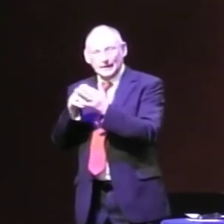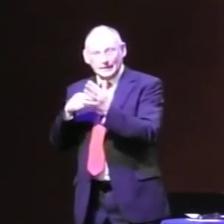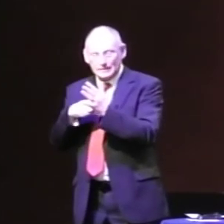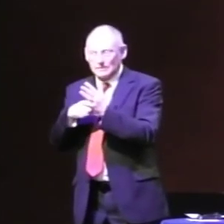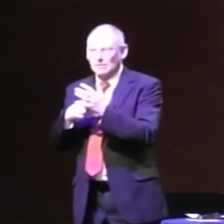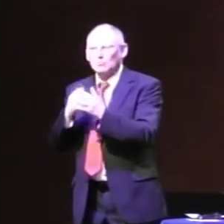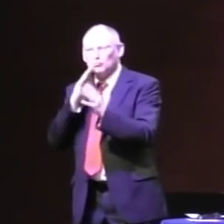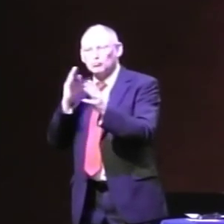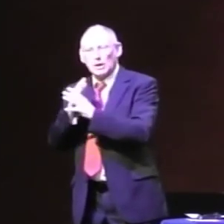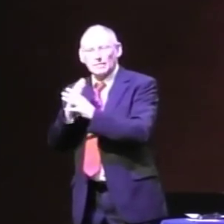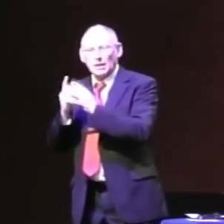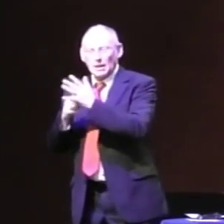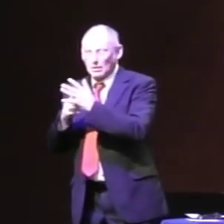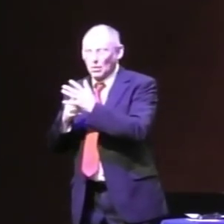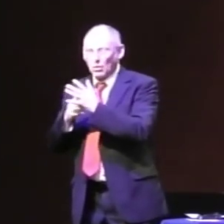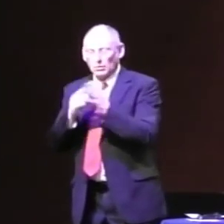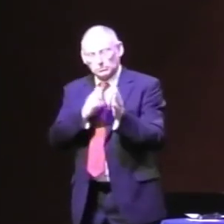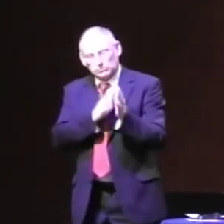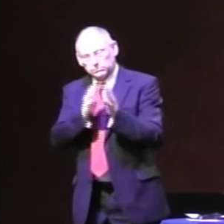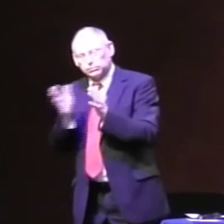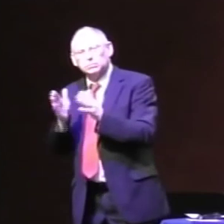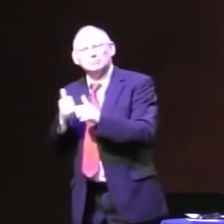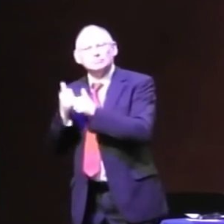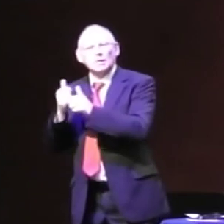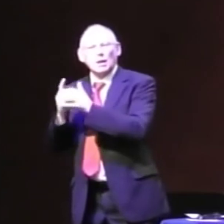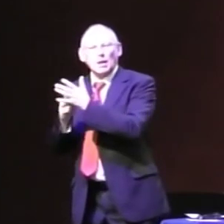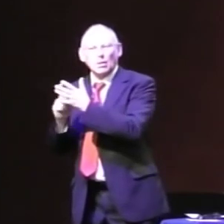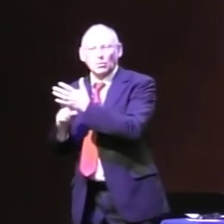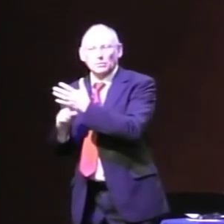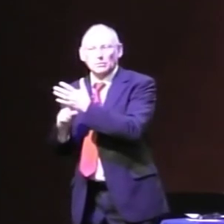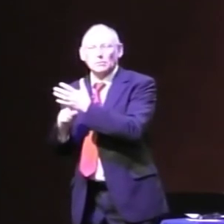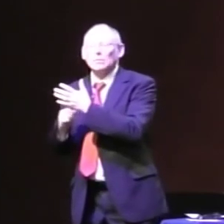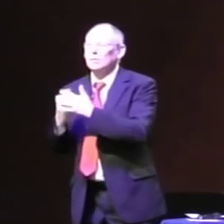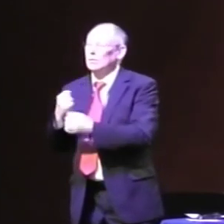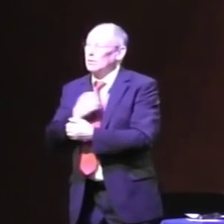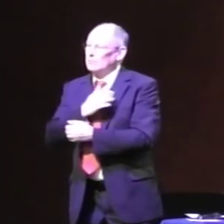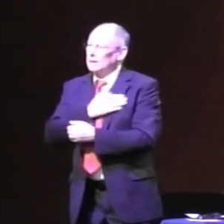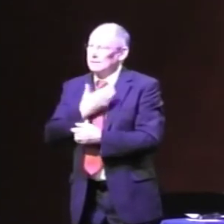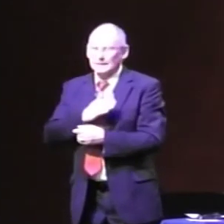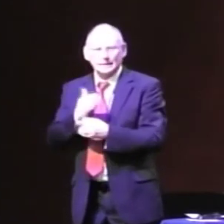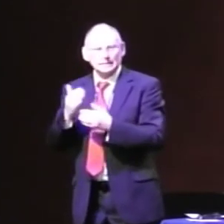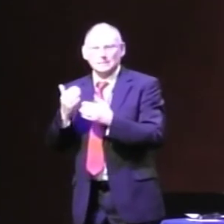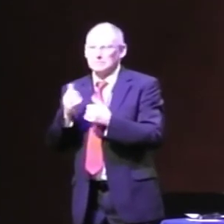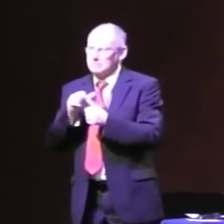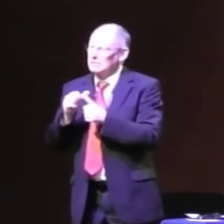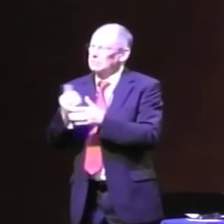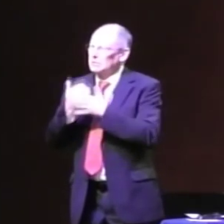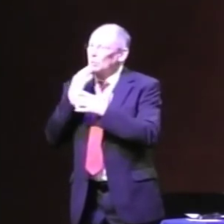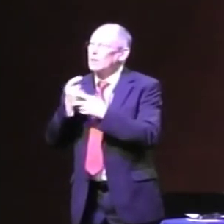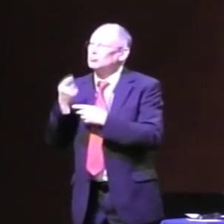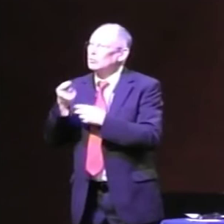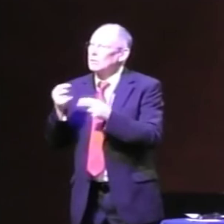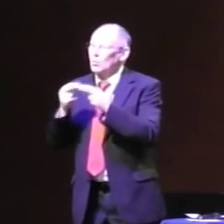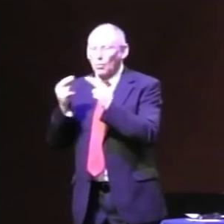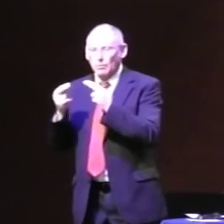private tenants and private landlords is favoured far too much towards the landlords. Our members need better protection if they rent their homes. We